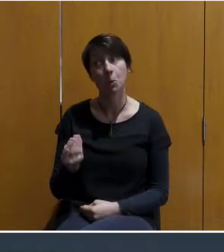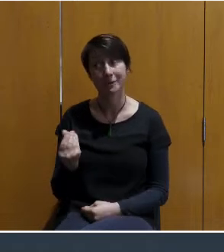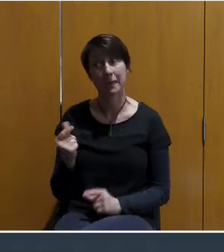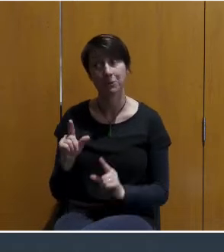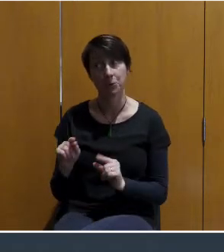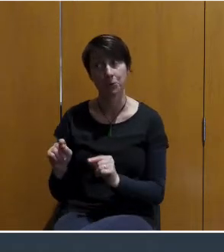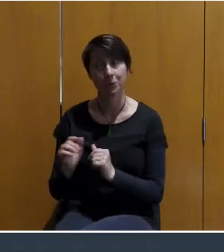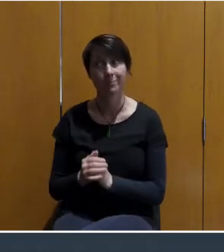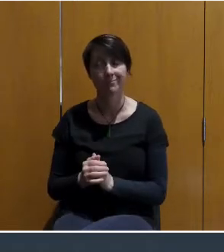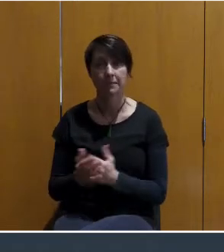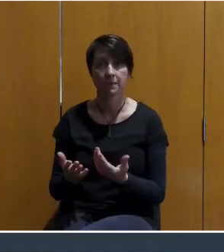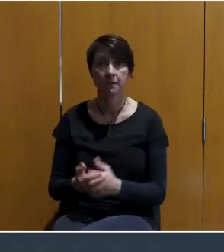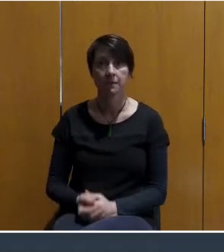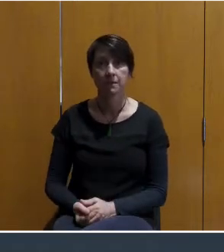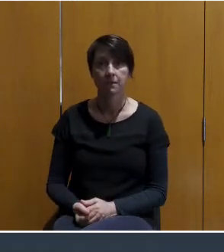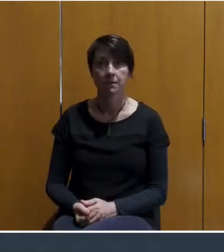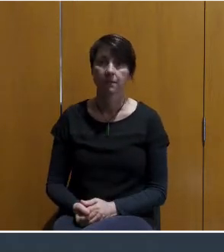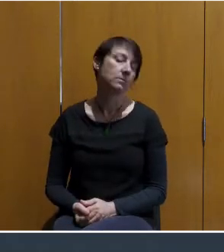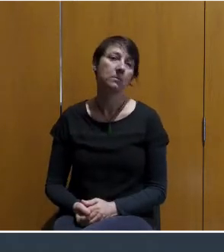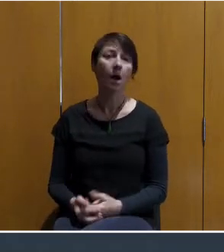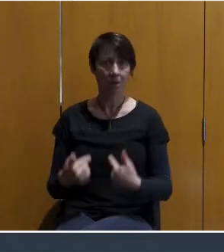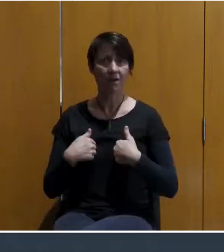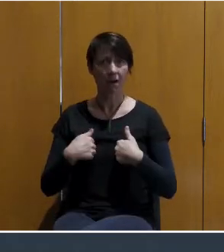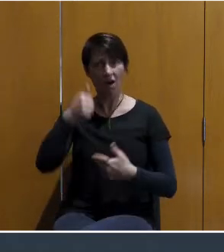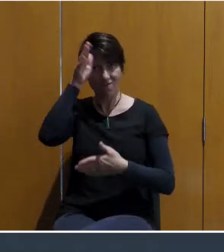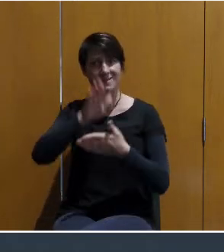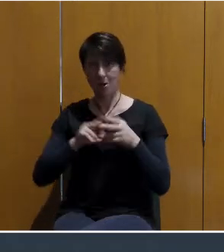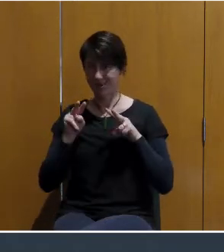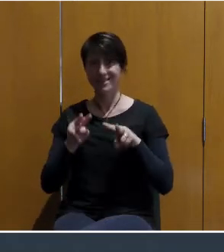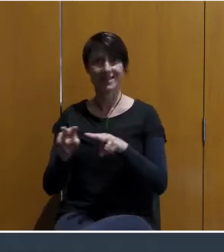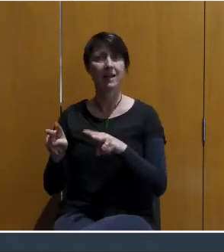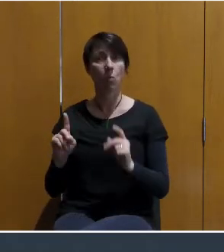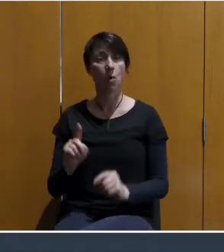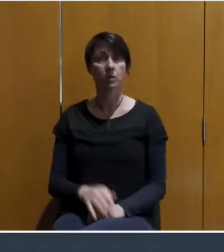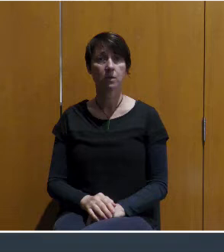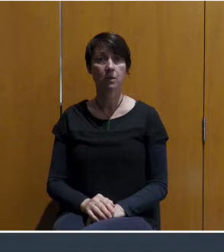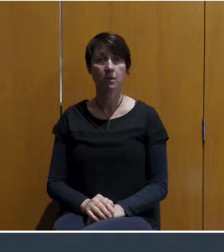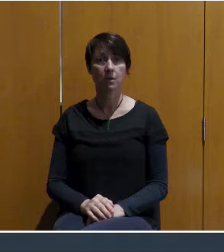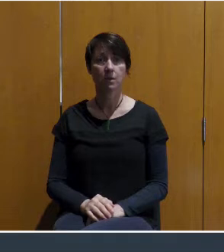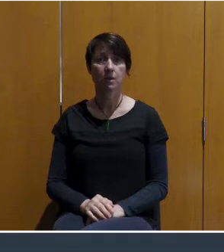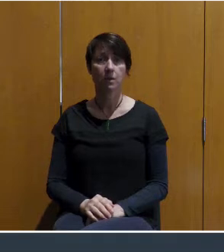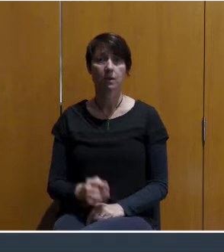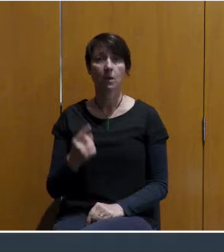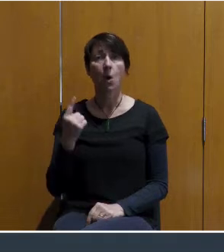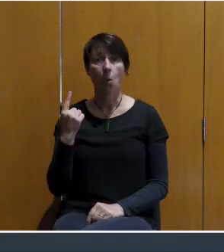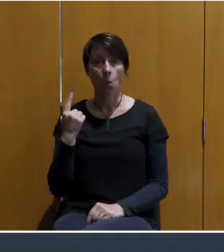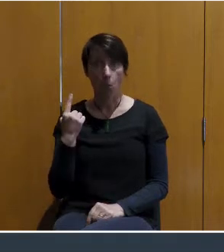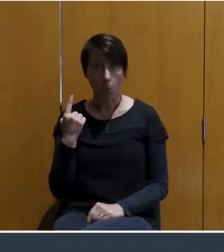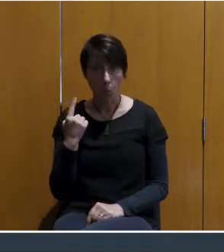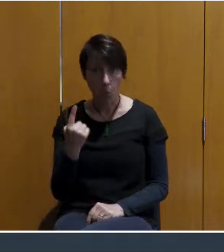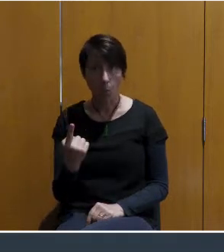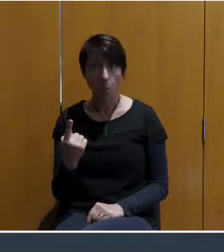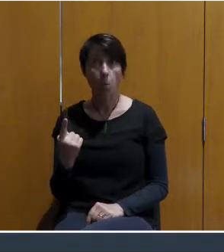to, as experienced by us, it only takes one bird to wipe out a whole population, a whole